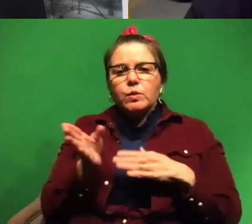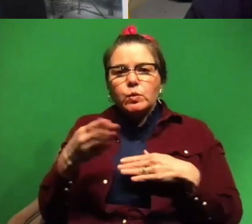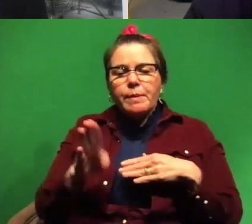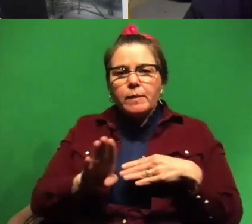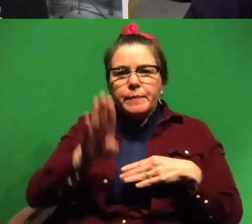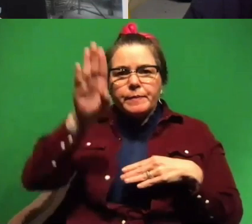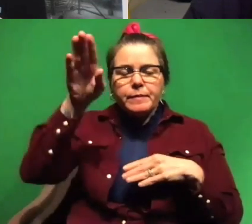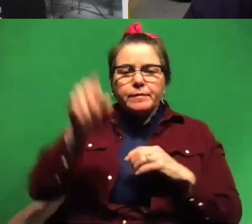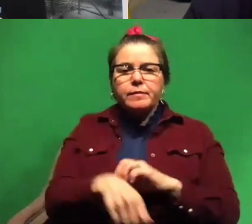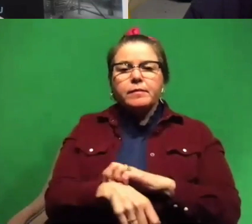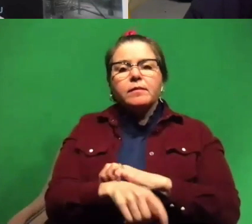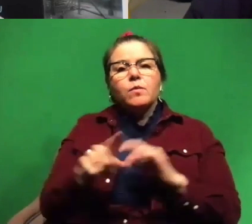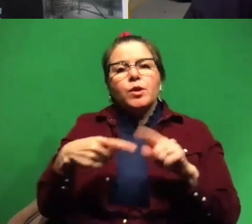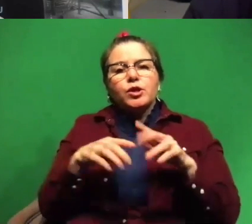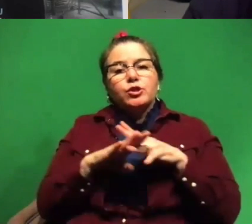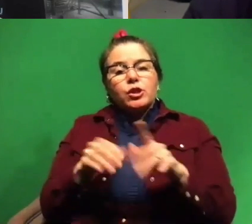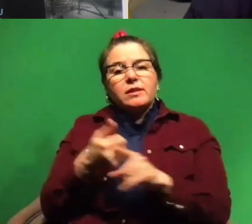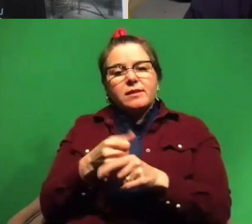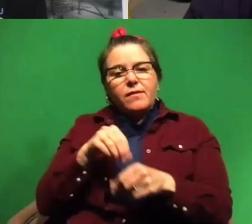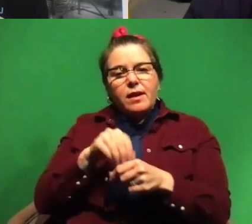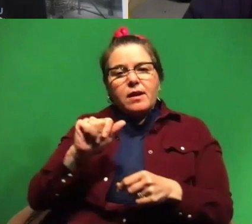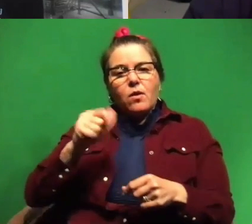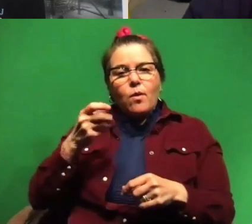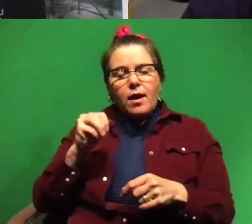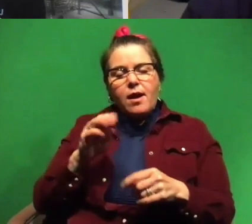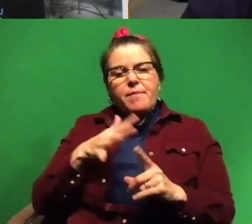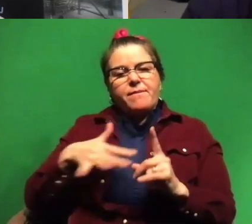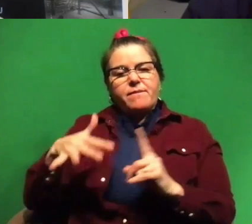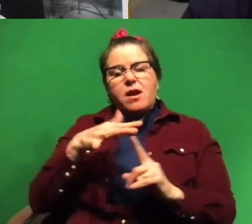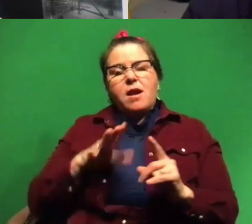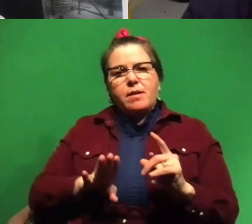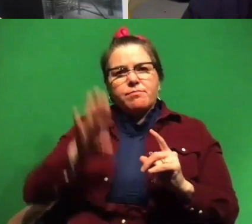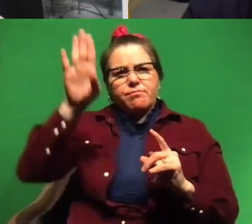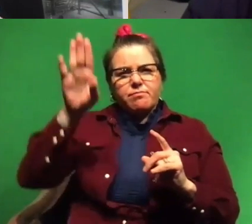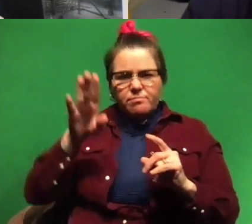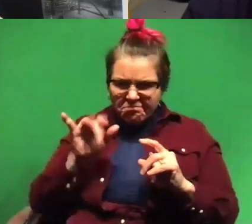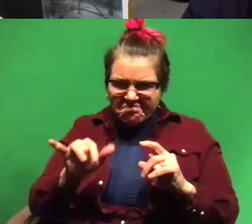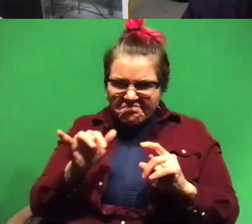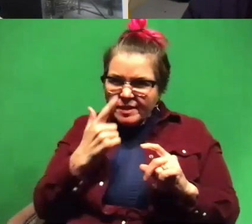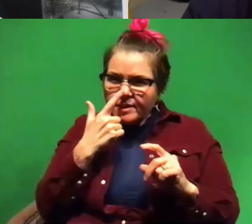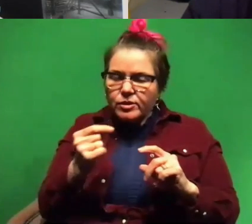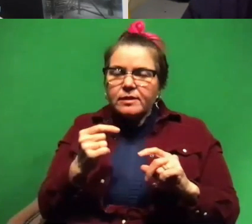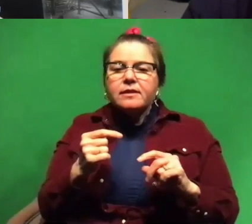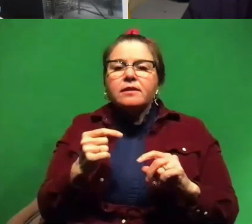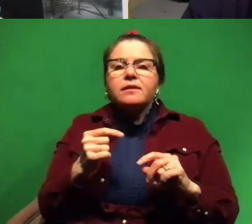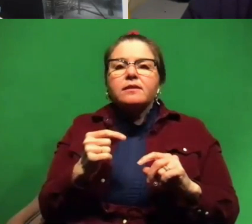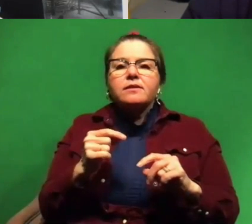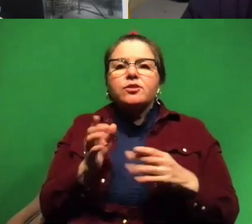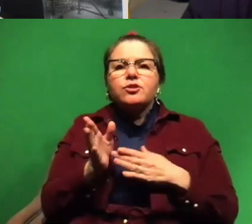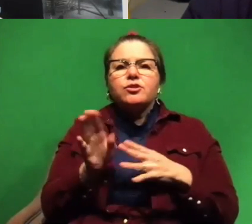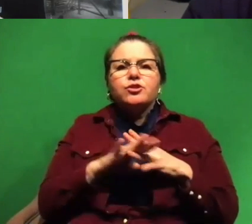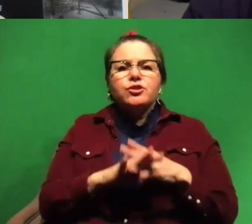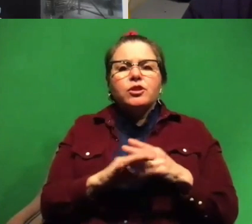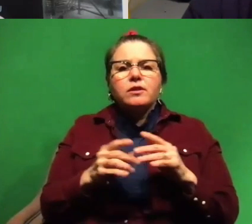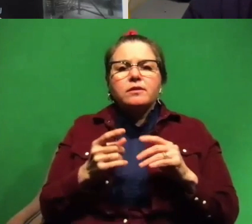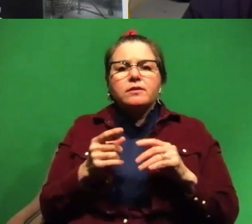was in an aquarium environment. And we saw this, interestingly enough, in sharks that were in